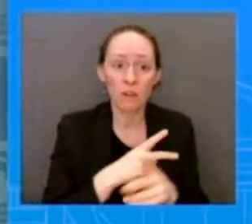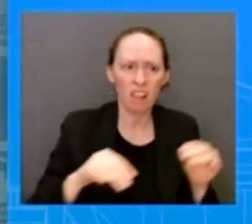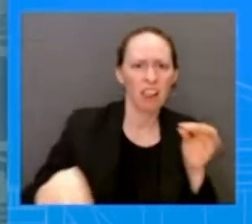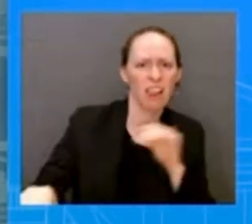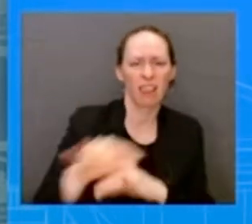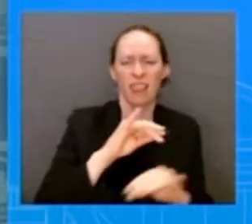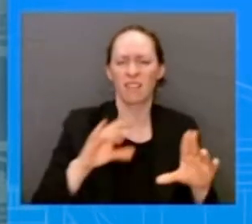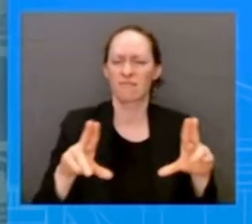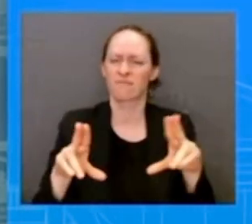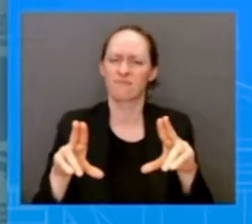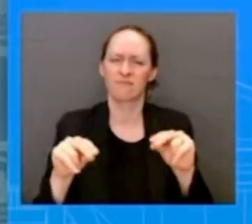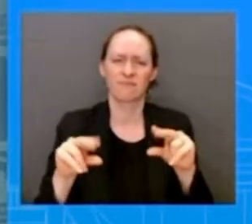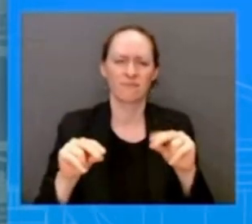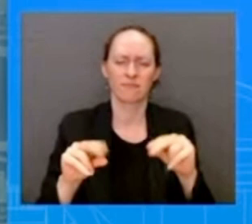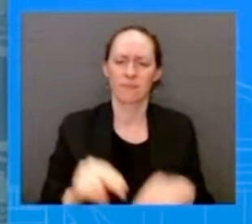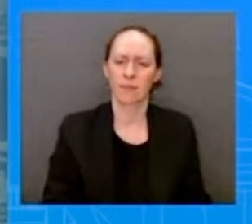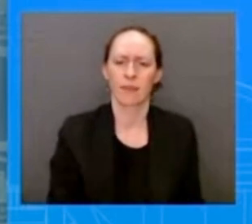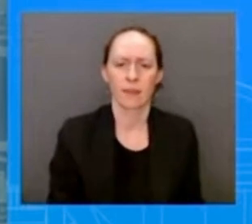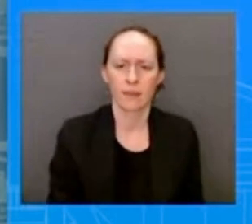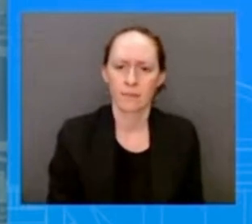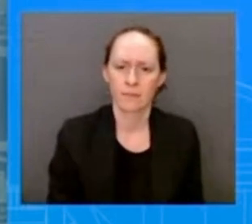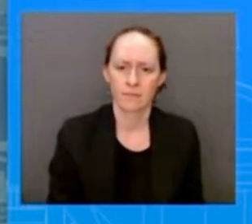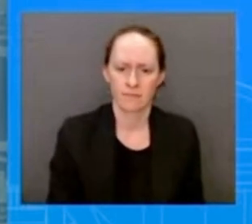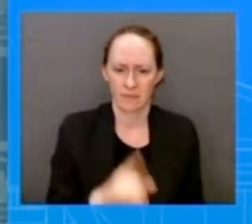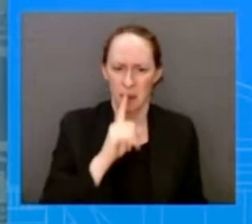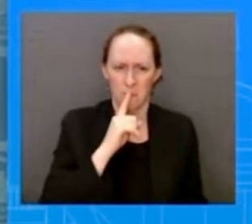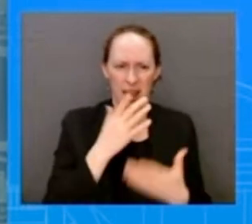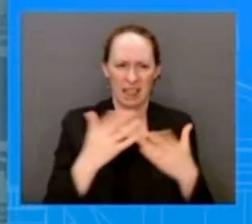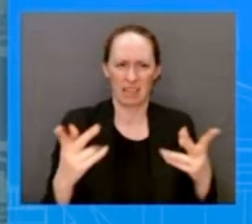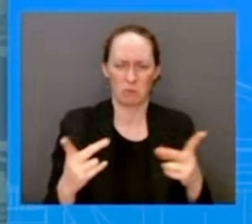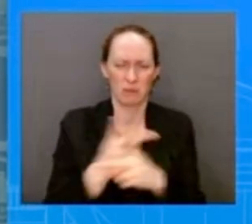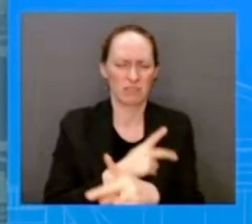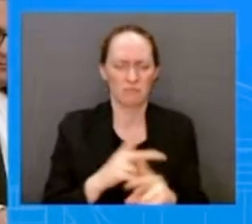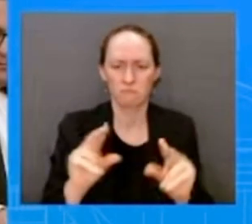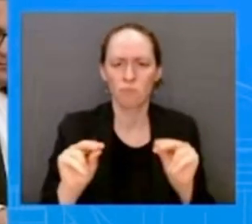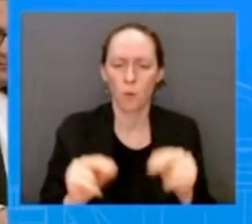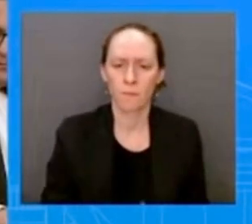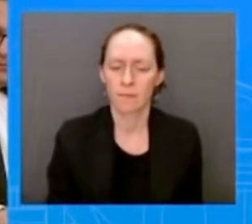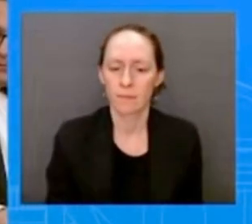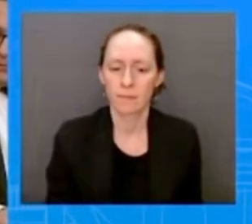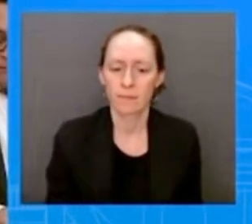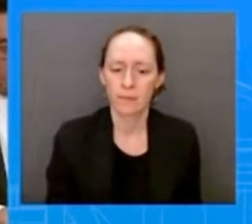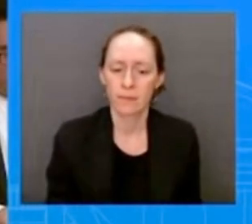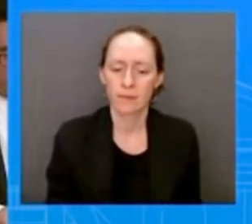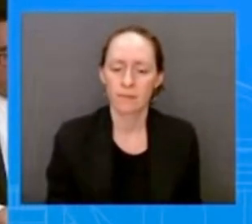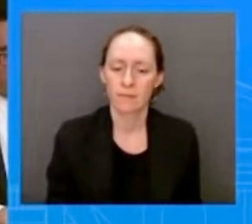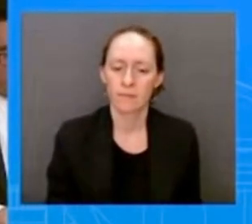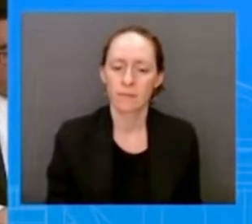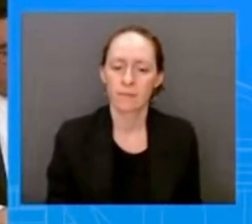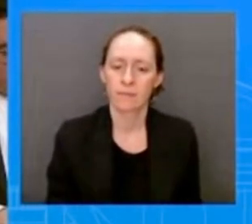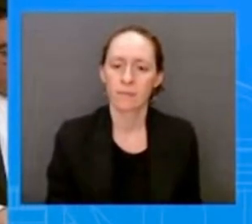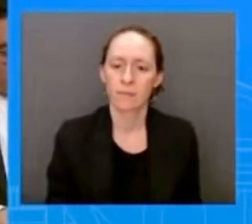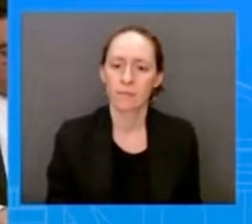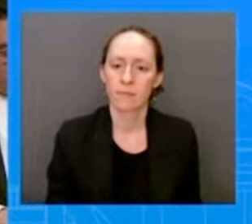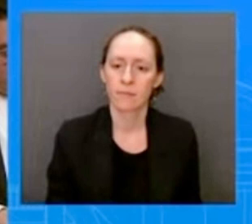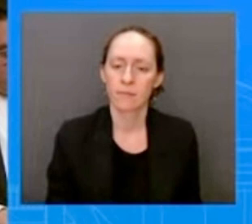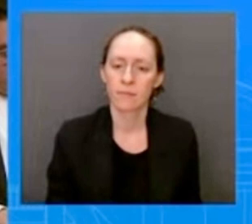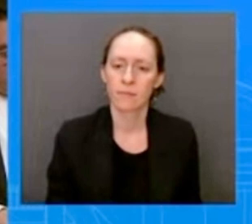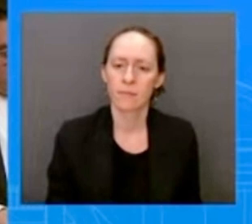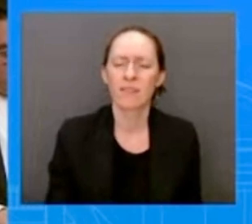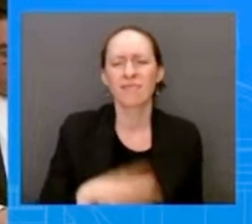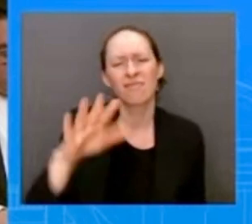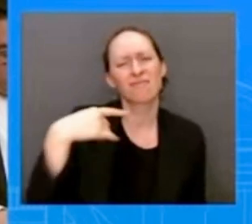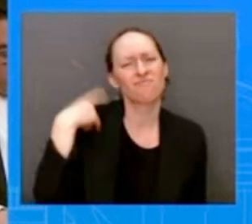this was obviously the first time that they've spoken face-to-face since Russia invaded. Why did the U.S. feel now was the right time to have this conversation? And also,